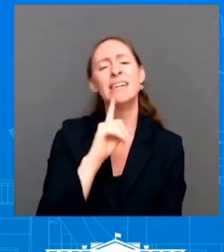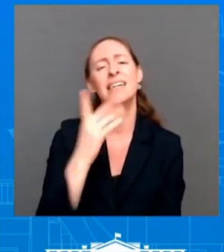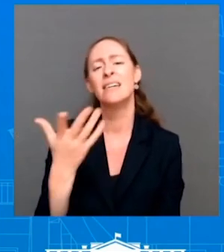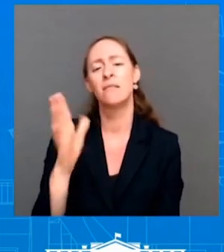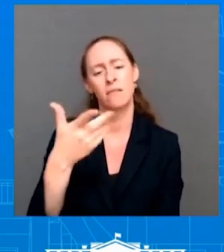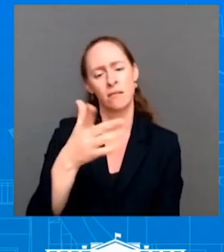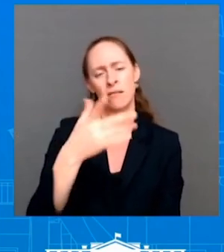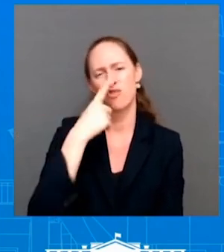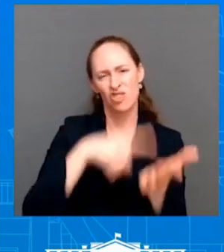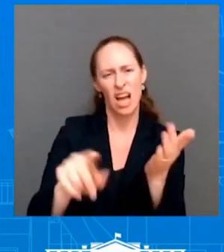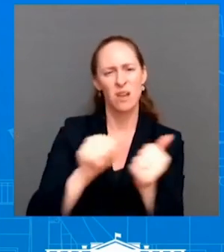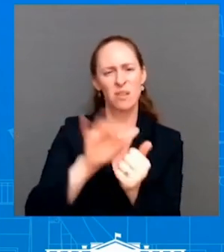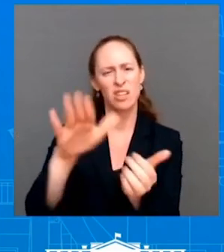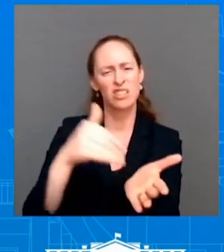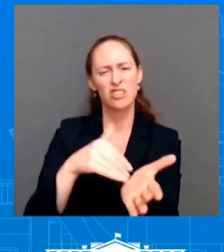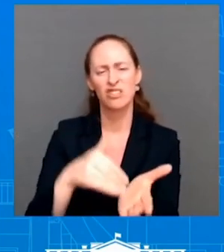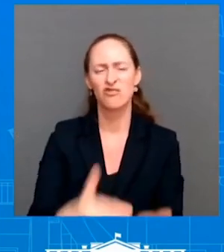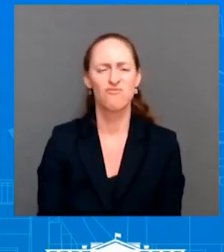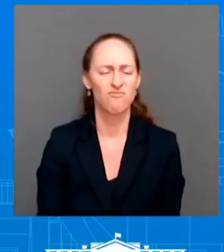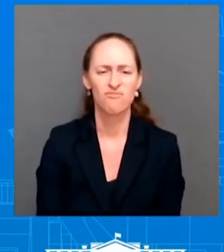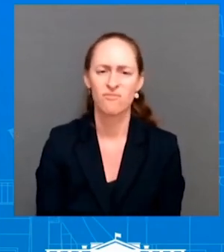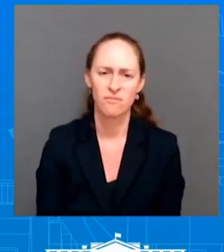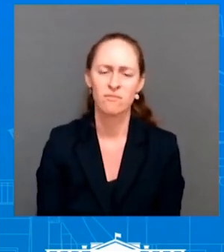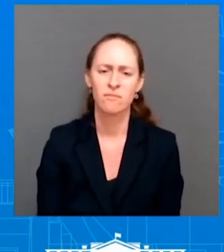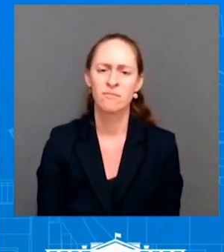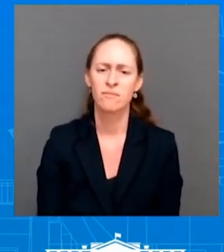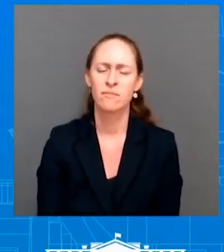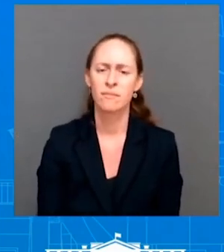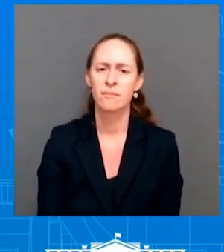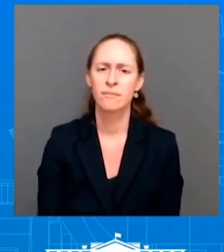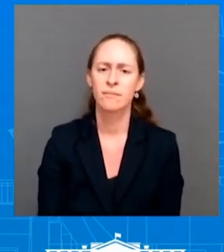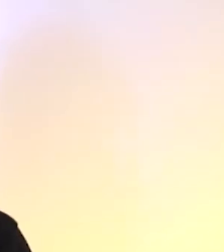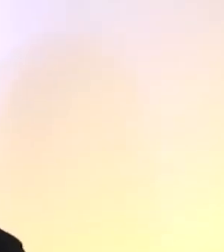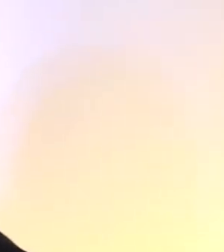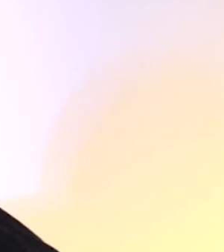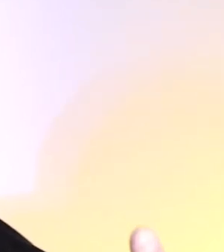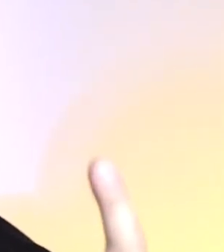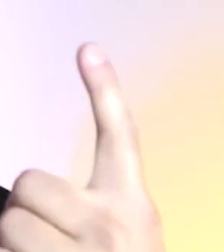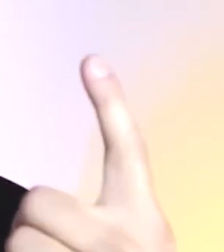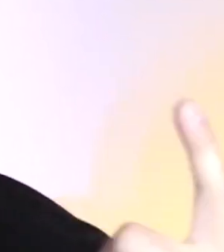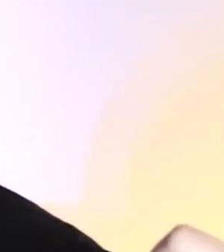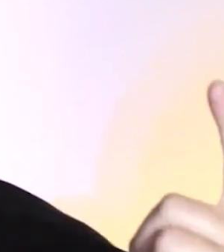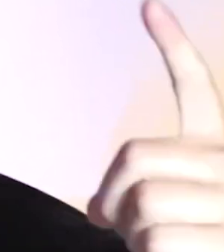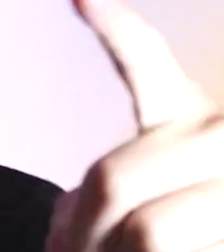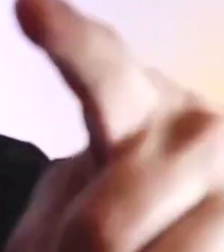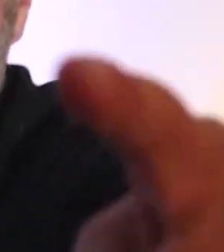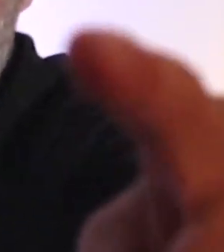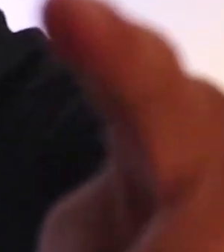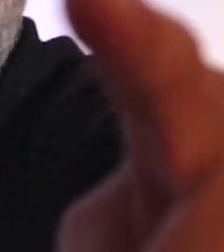and get the information that you need so that you are protecting yourself and you know how to move forward.